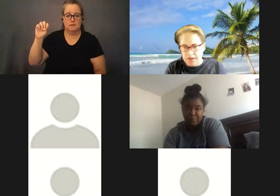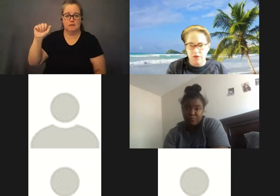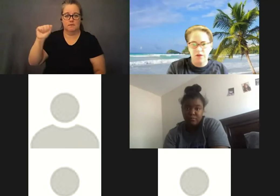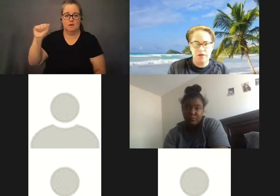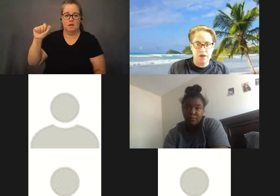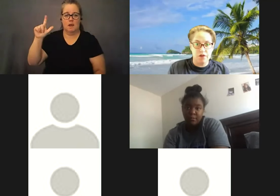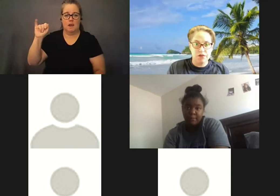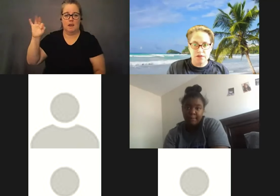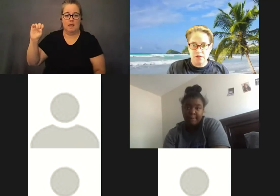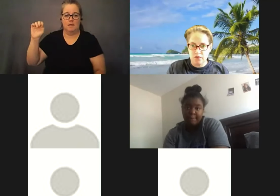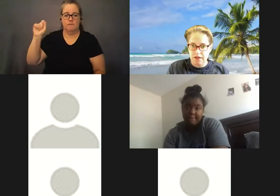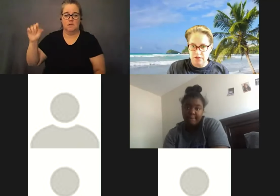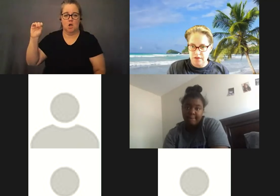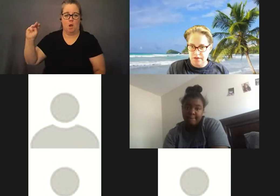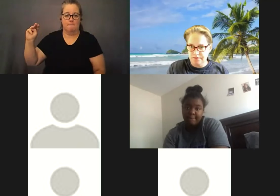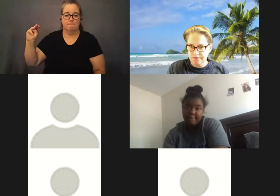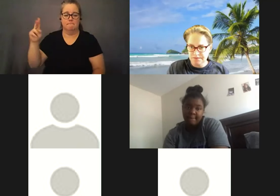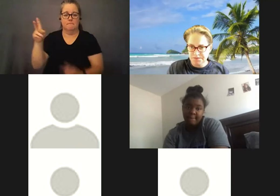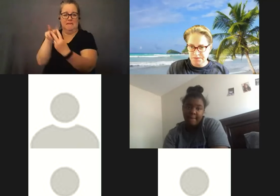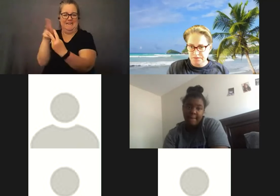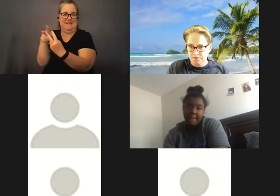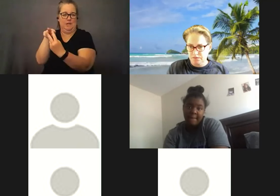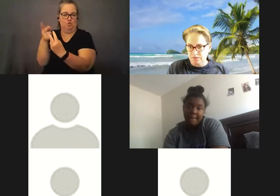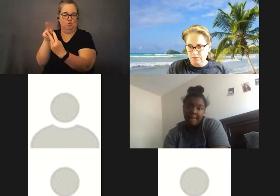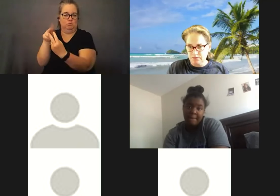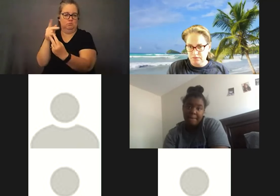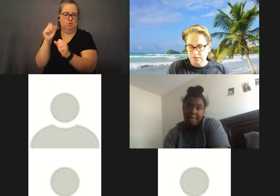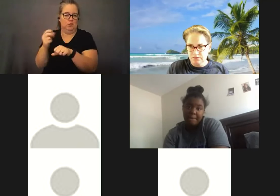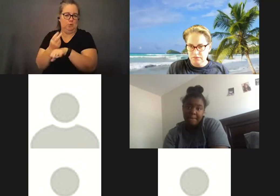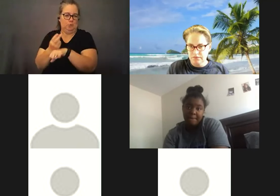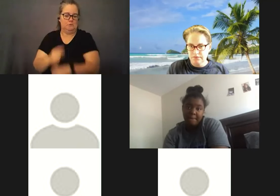savealife.com. Either one of those will get you there.